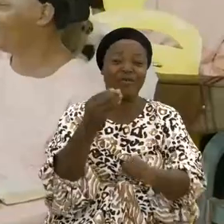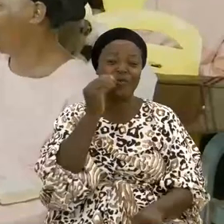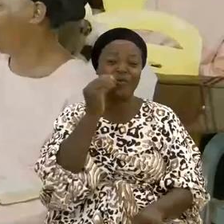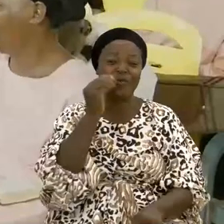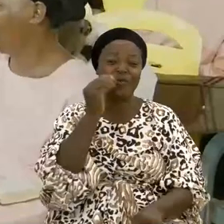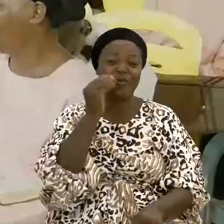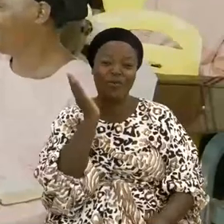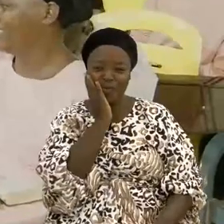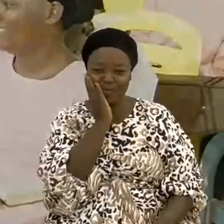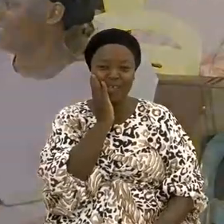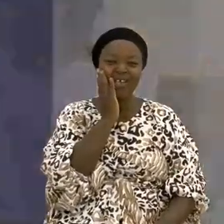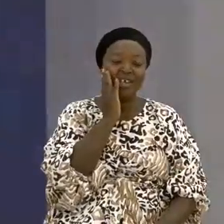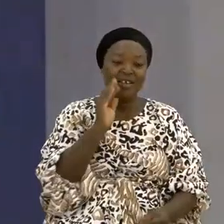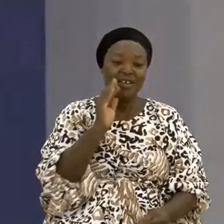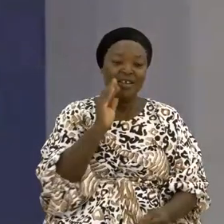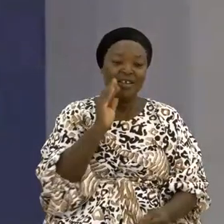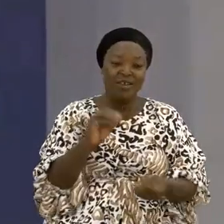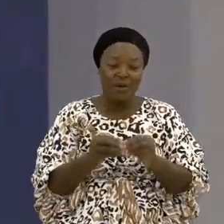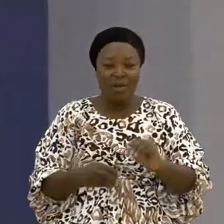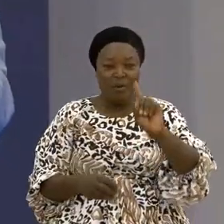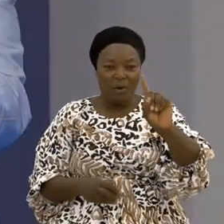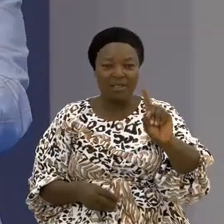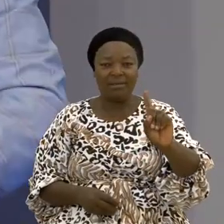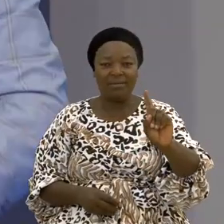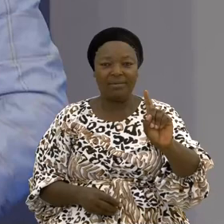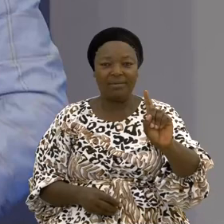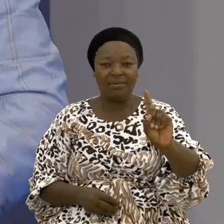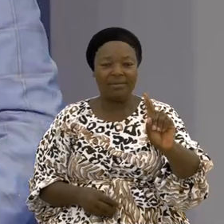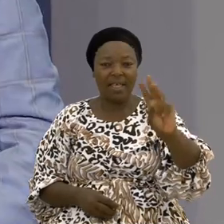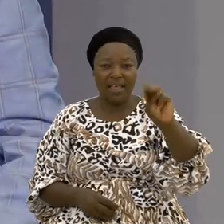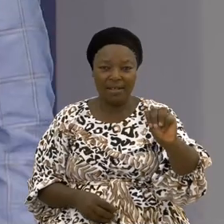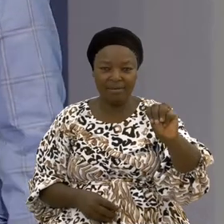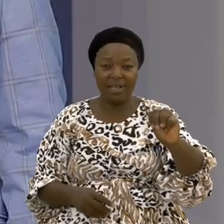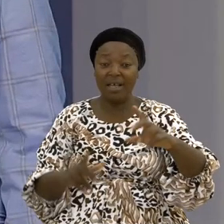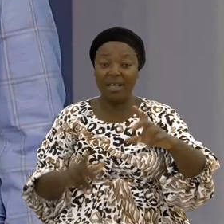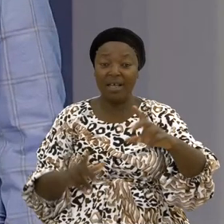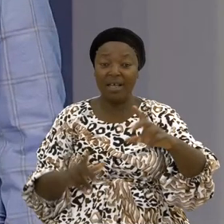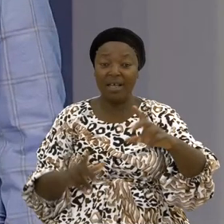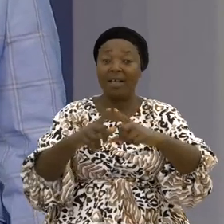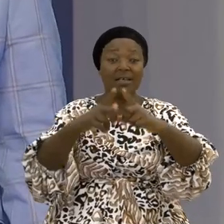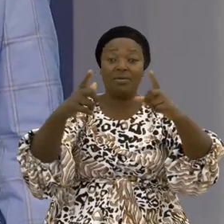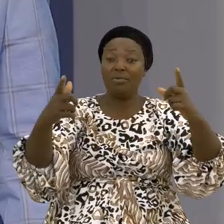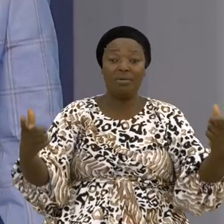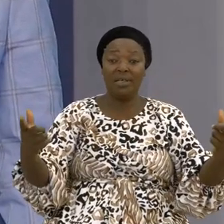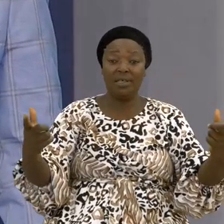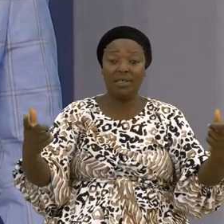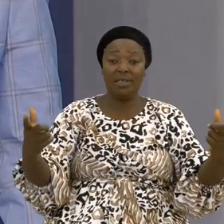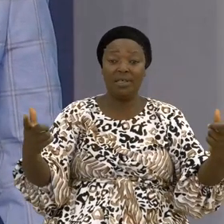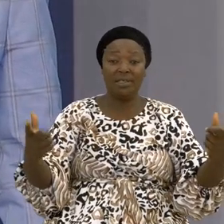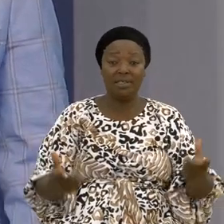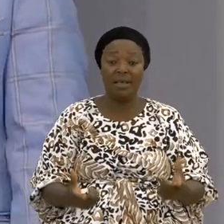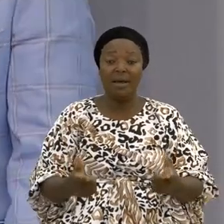Number one, M, manifold miracles from our mighty